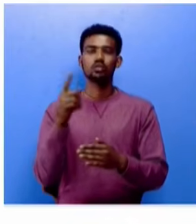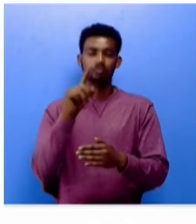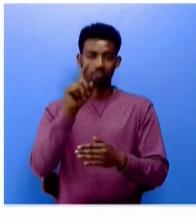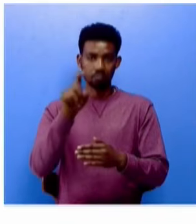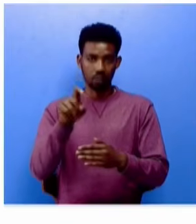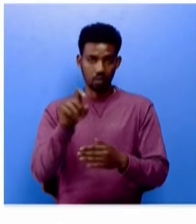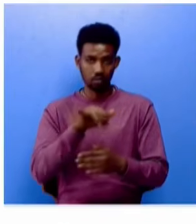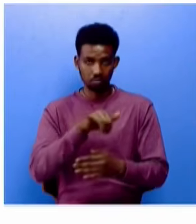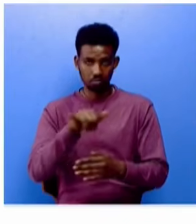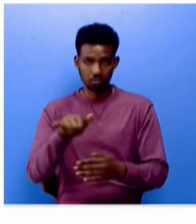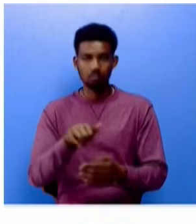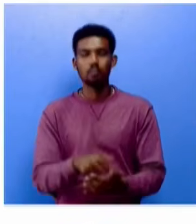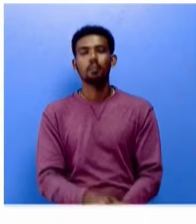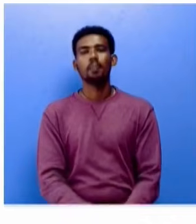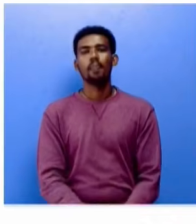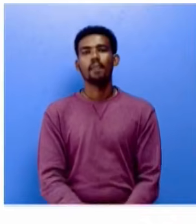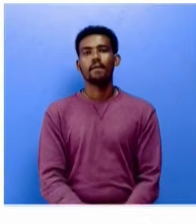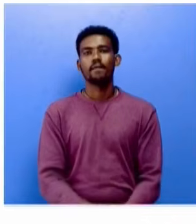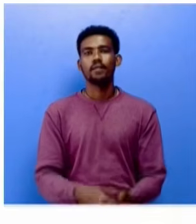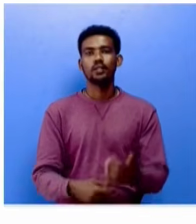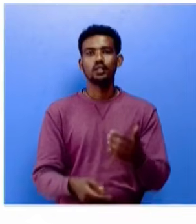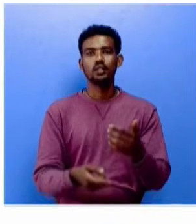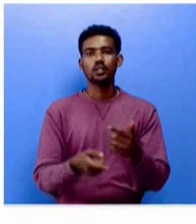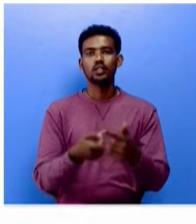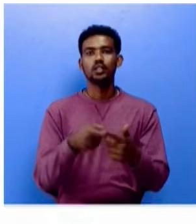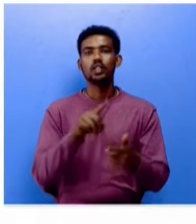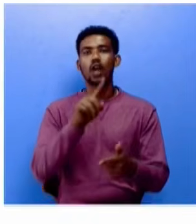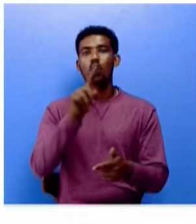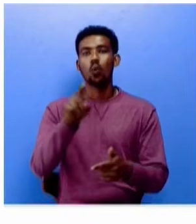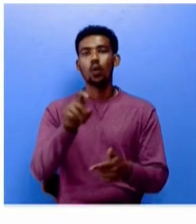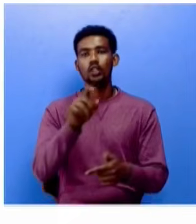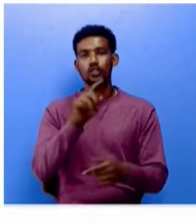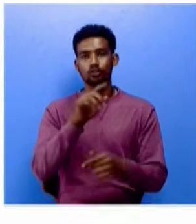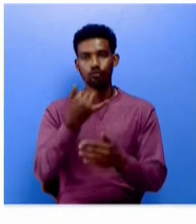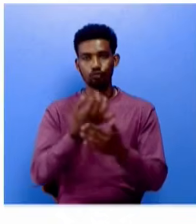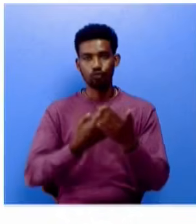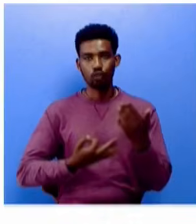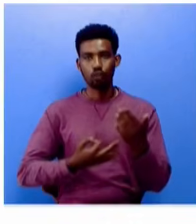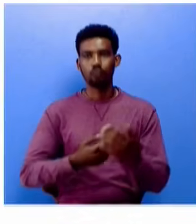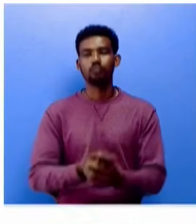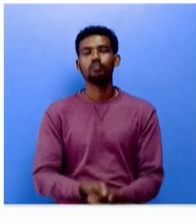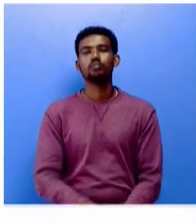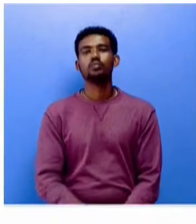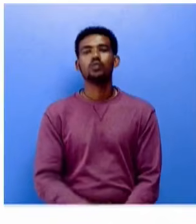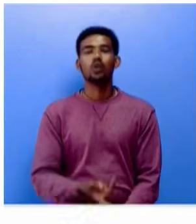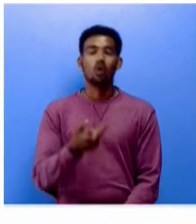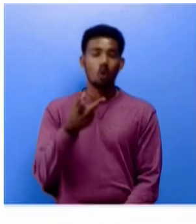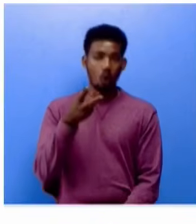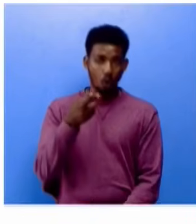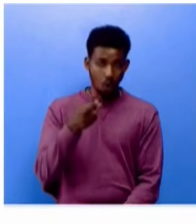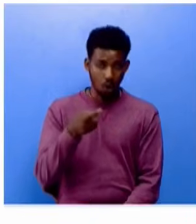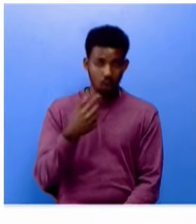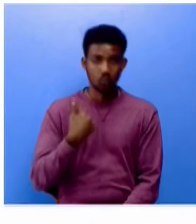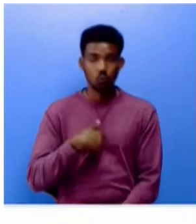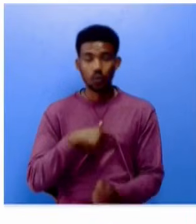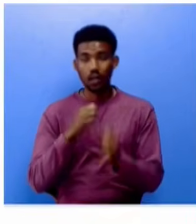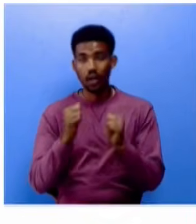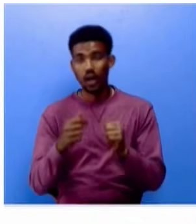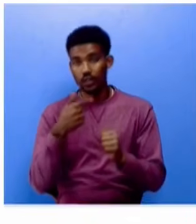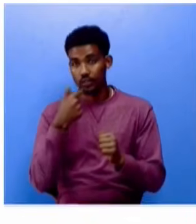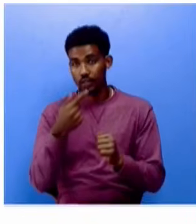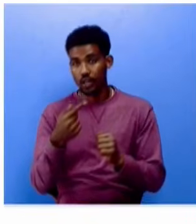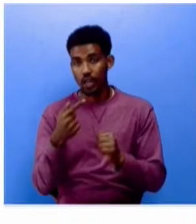I open the door? What about this one? Or maybe we can say shouldn't.